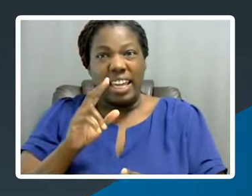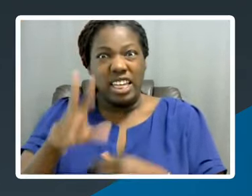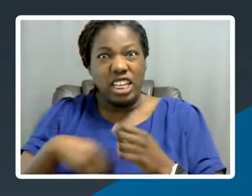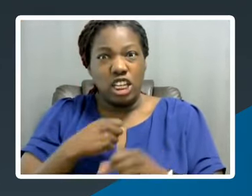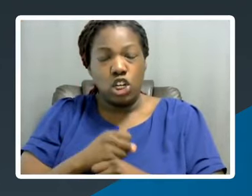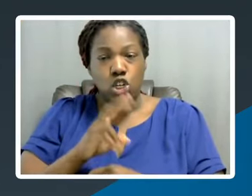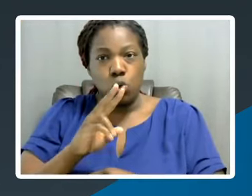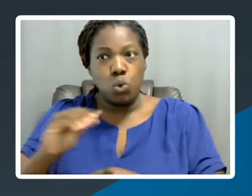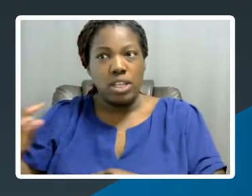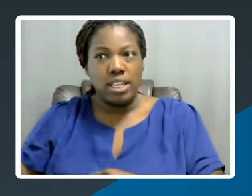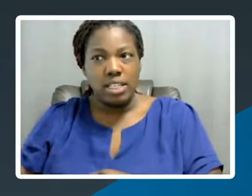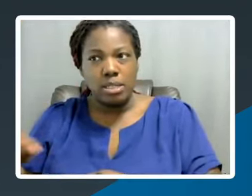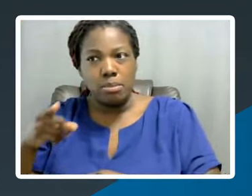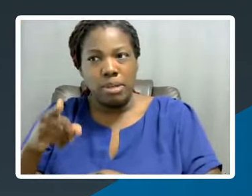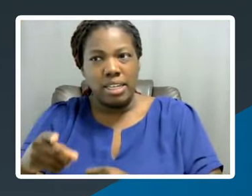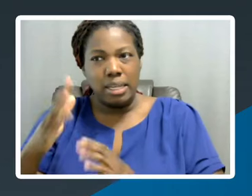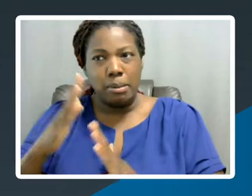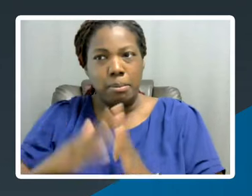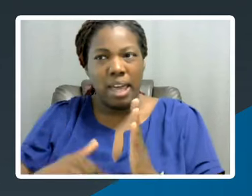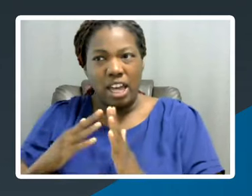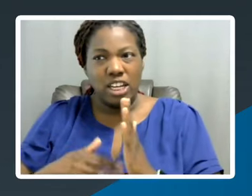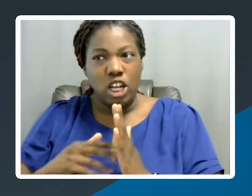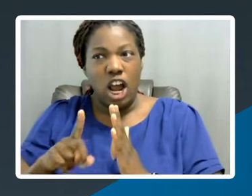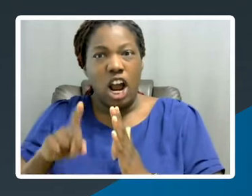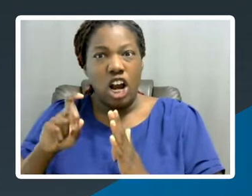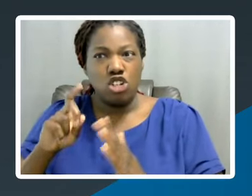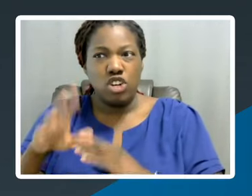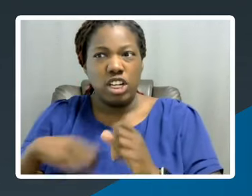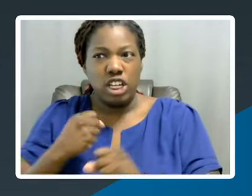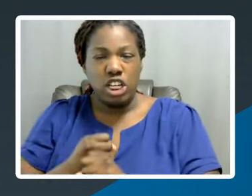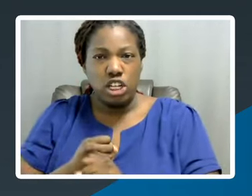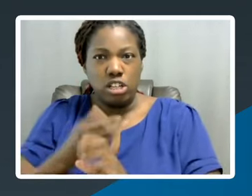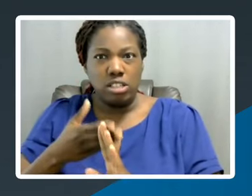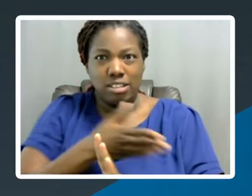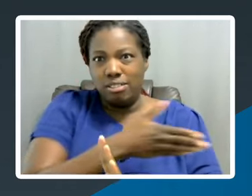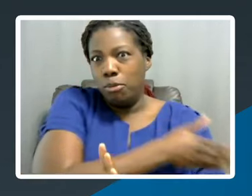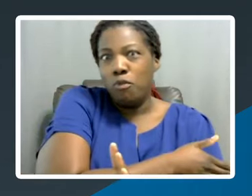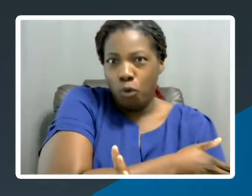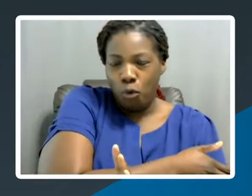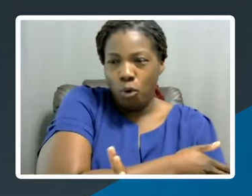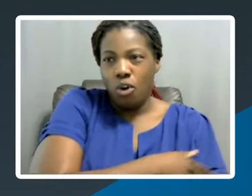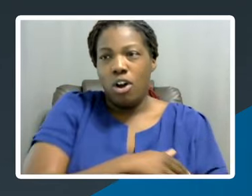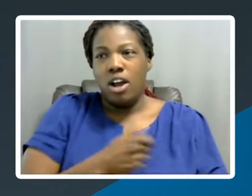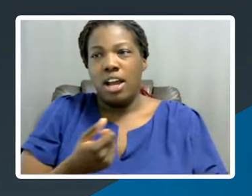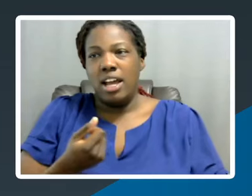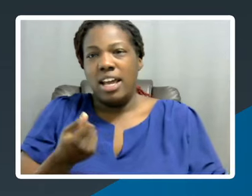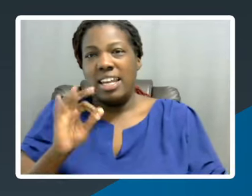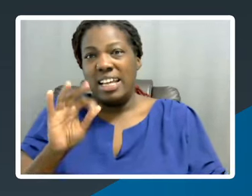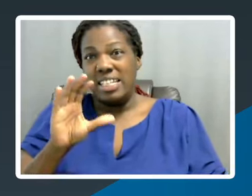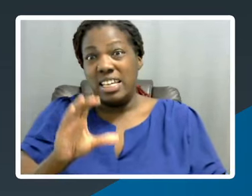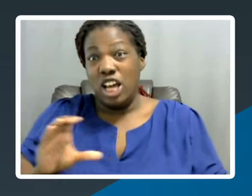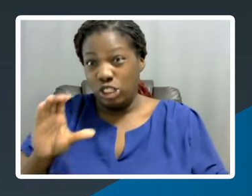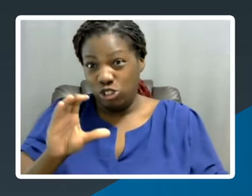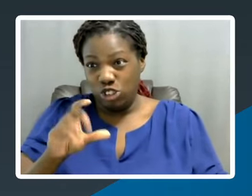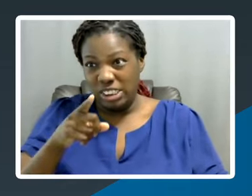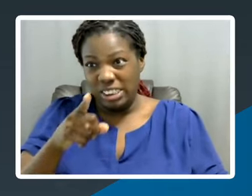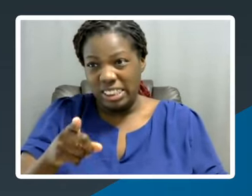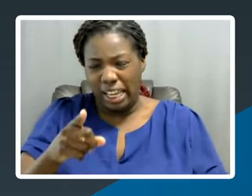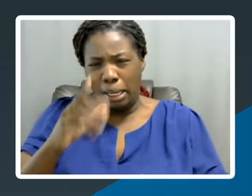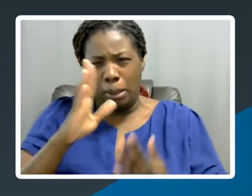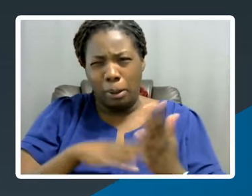it 100 years earlier. So in the 1900s, or in the year 1900, he made these series of